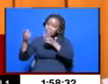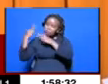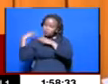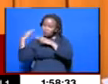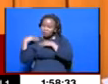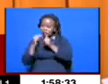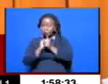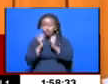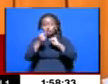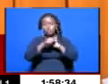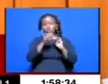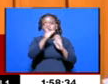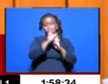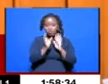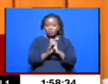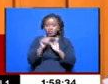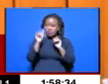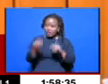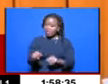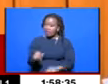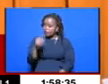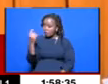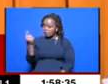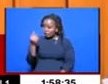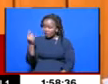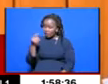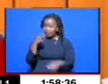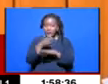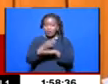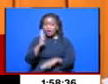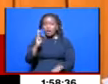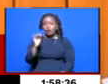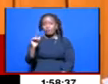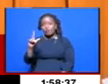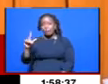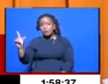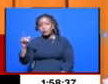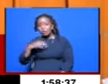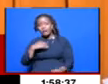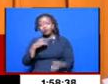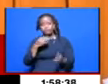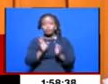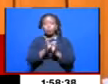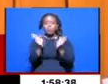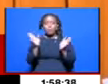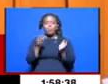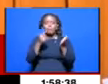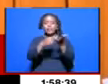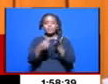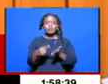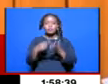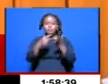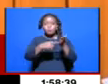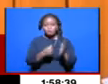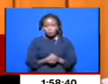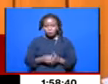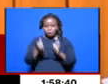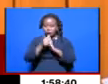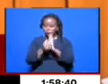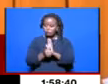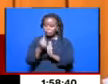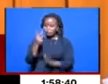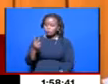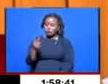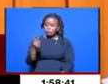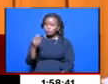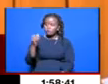do so after the amendment bill has been subjected to public discussion, Article 256(2). The voice of